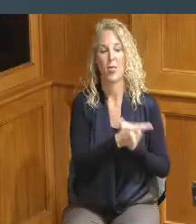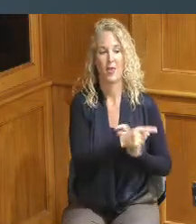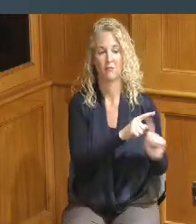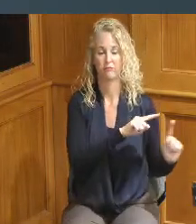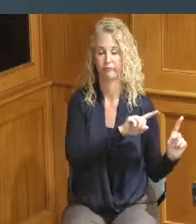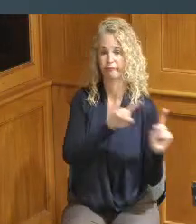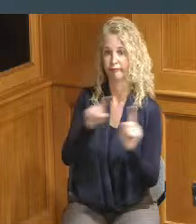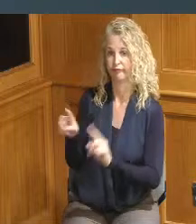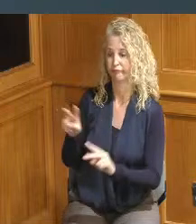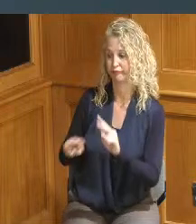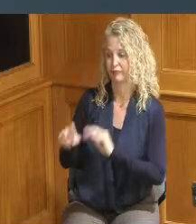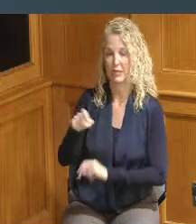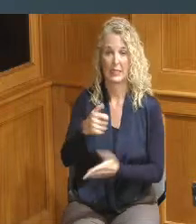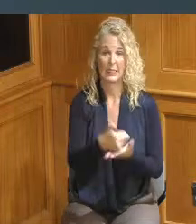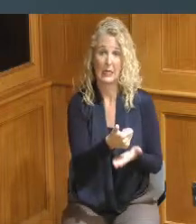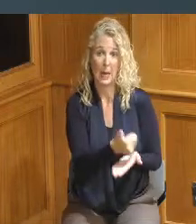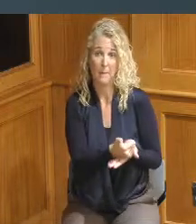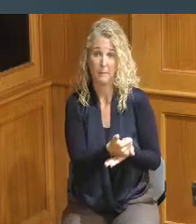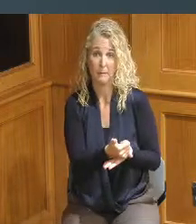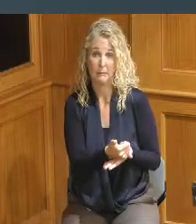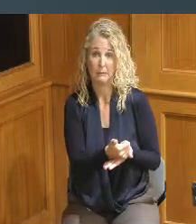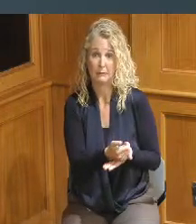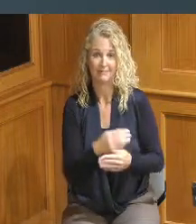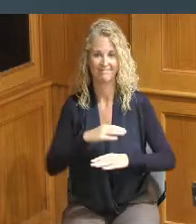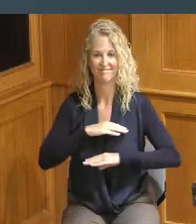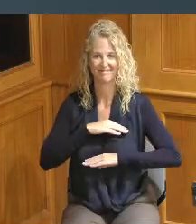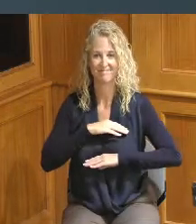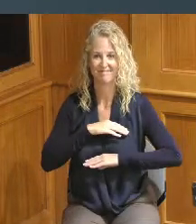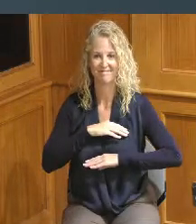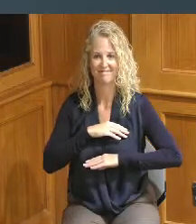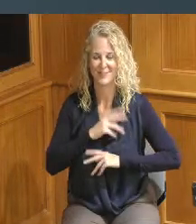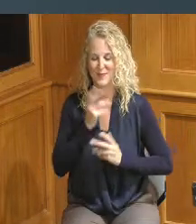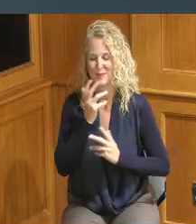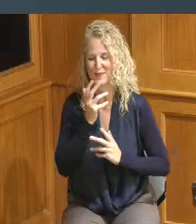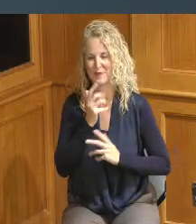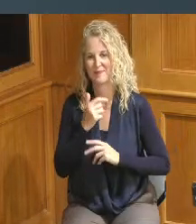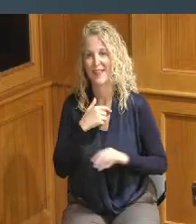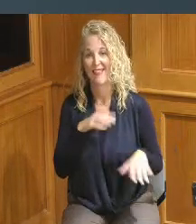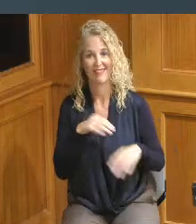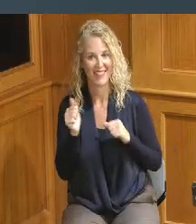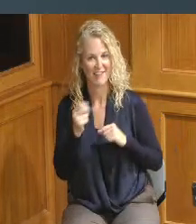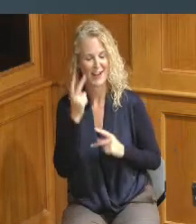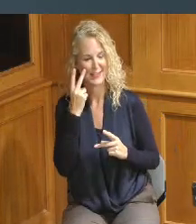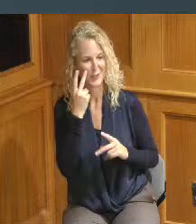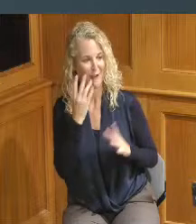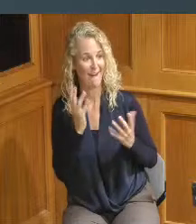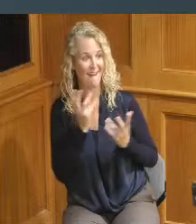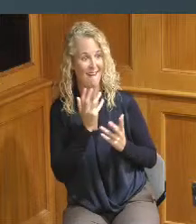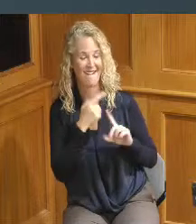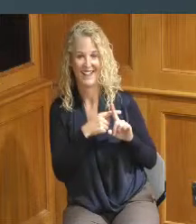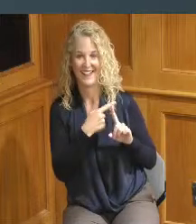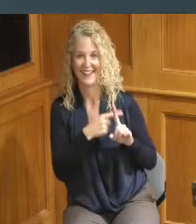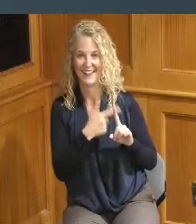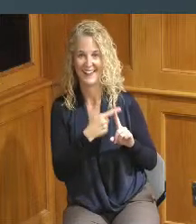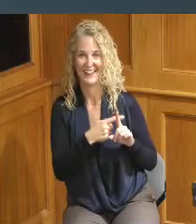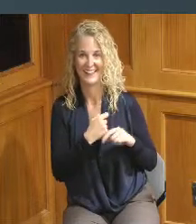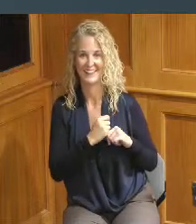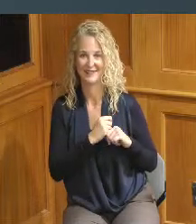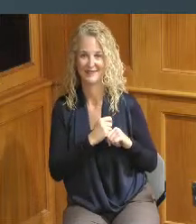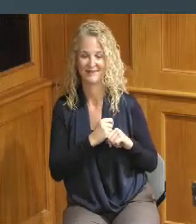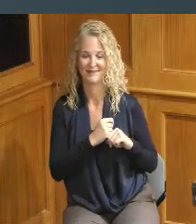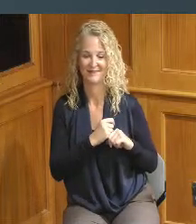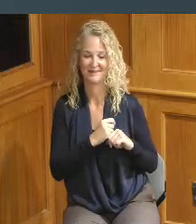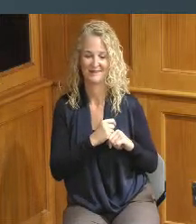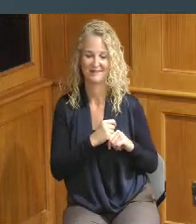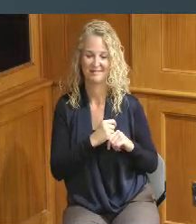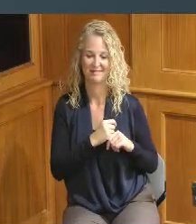that needed some assistance, and they were getting assistance as I was leaving to run down here for our session.